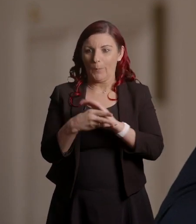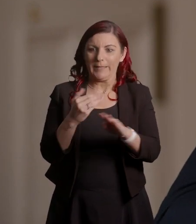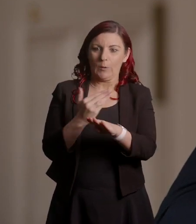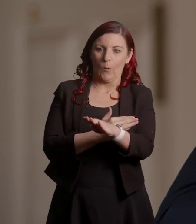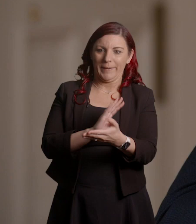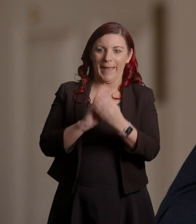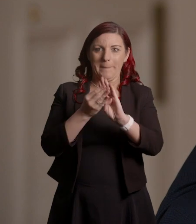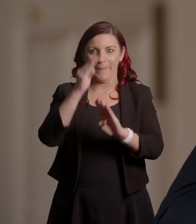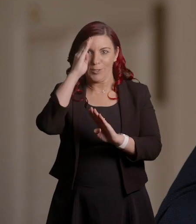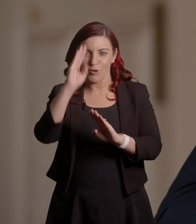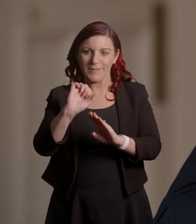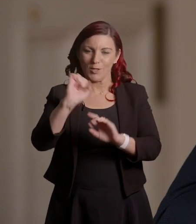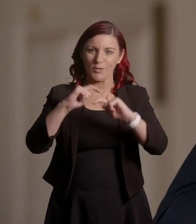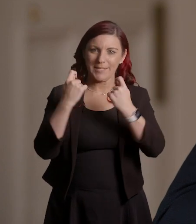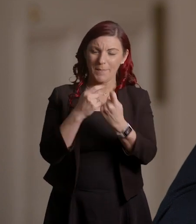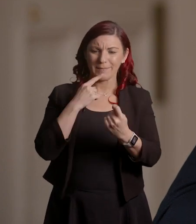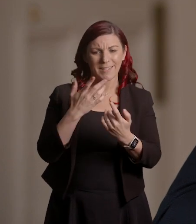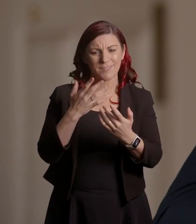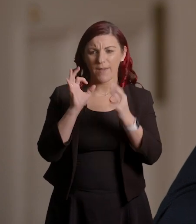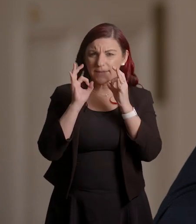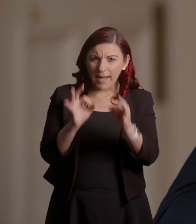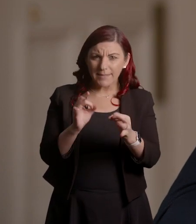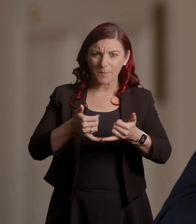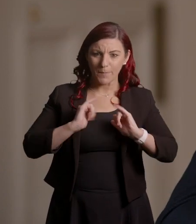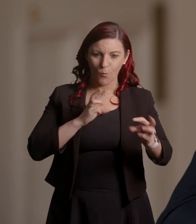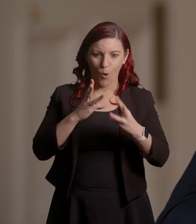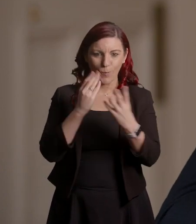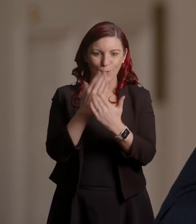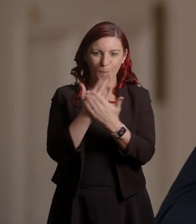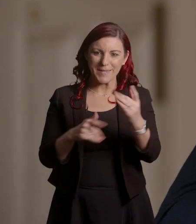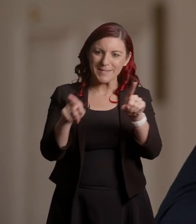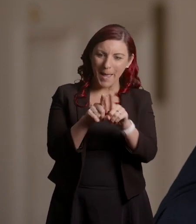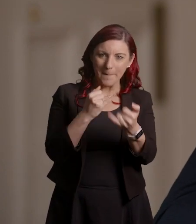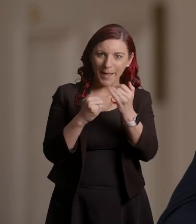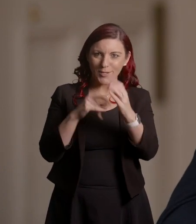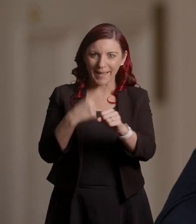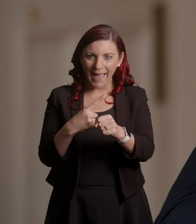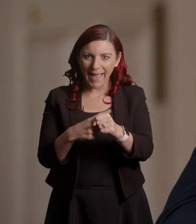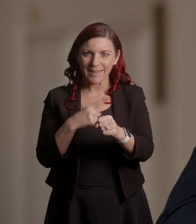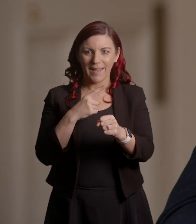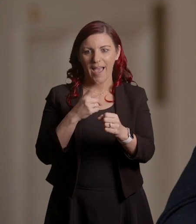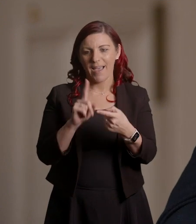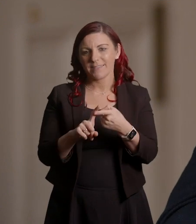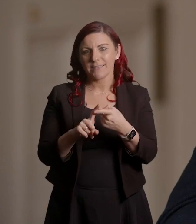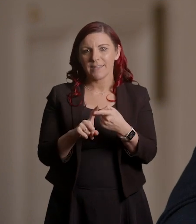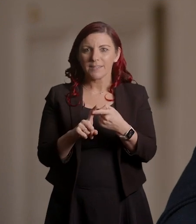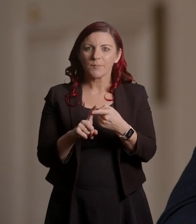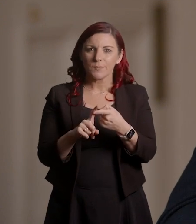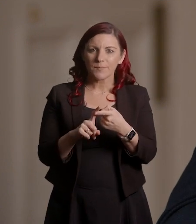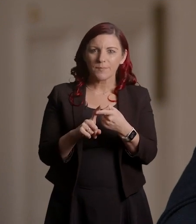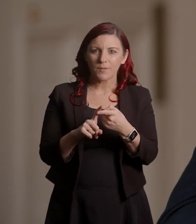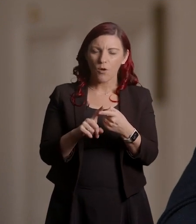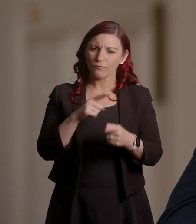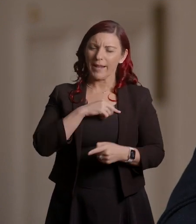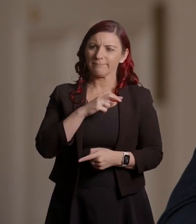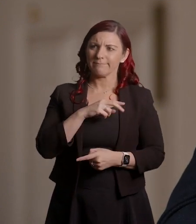was. So it was fantastic to get to work with some of the players again and be reunited with them. As